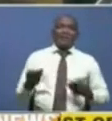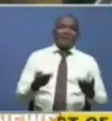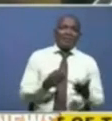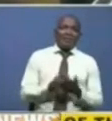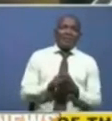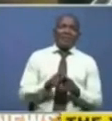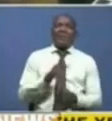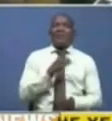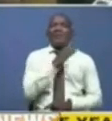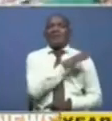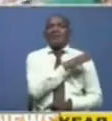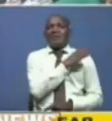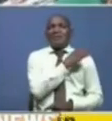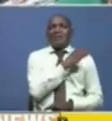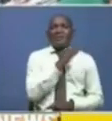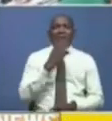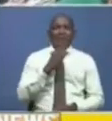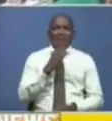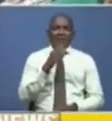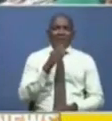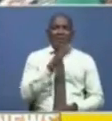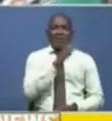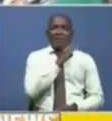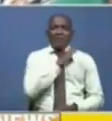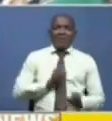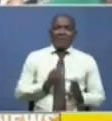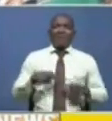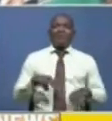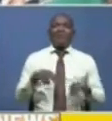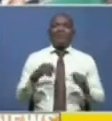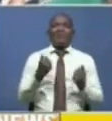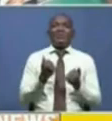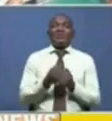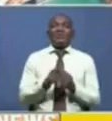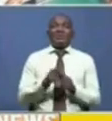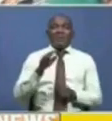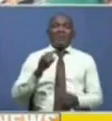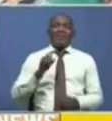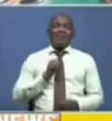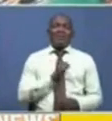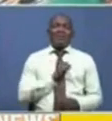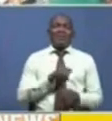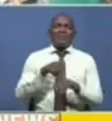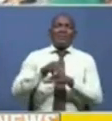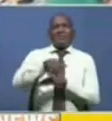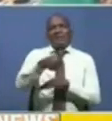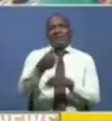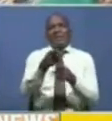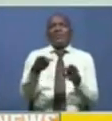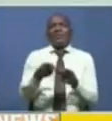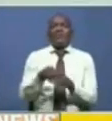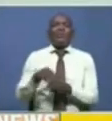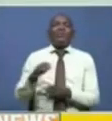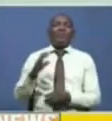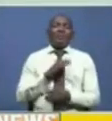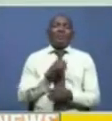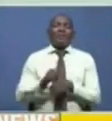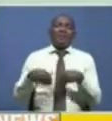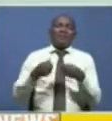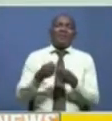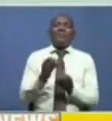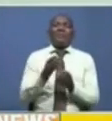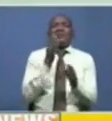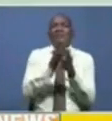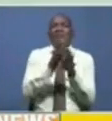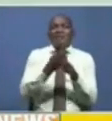the Christian Health Association of Ghana and others, the staff are to be redeployed into the community to offer